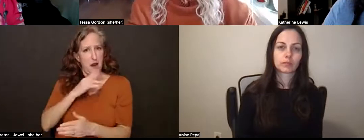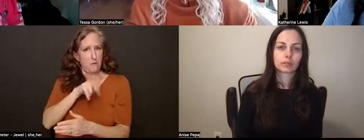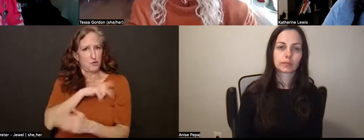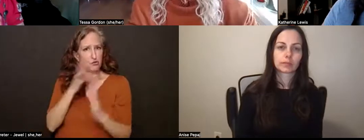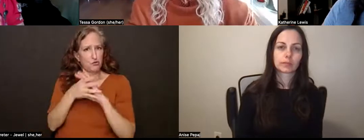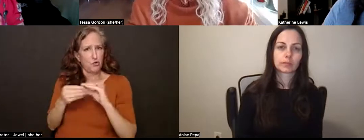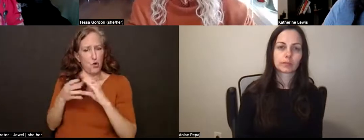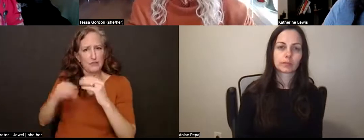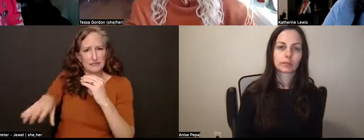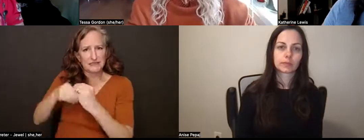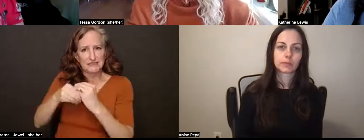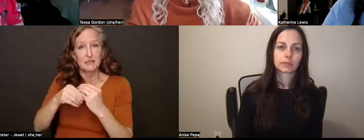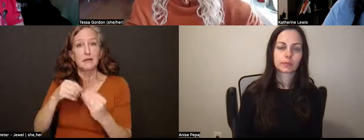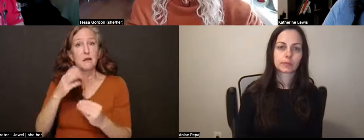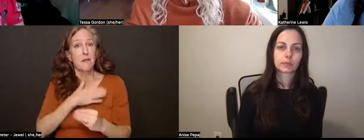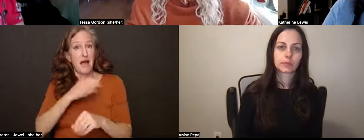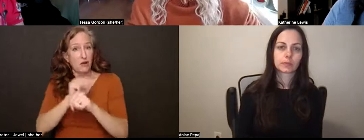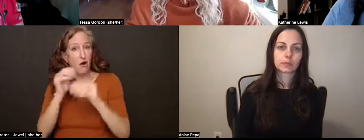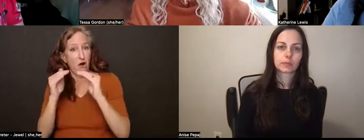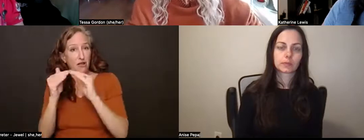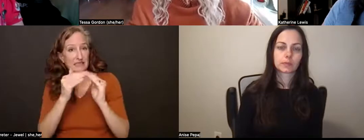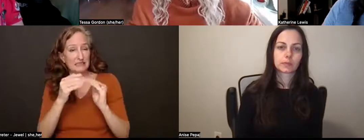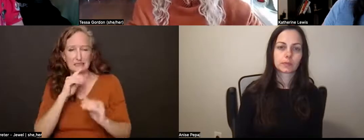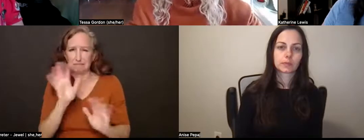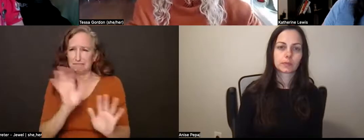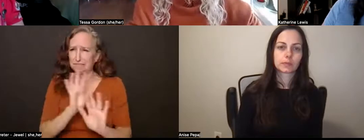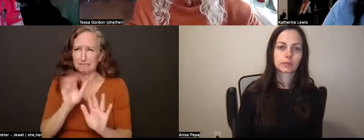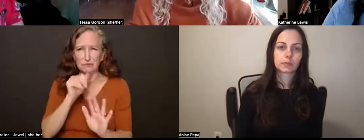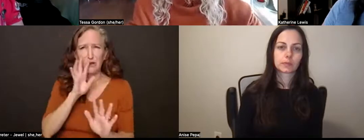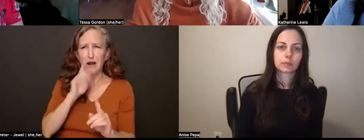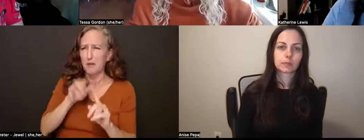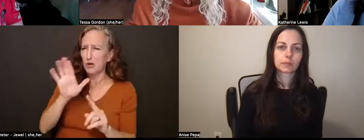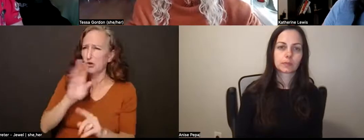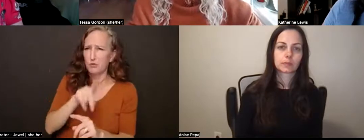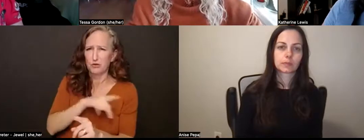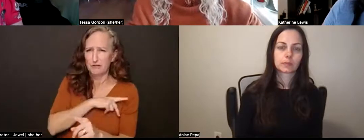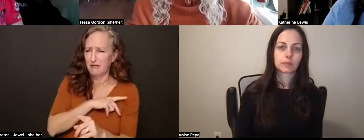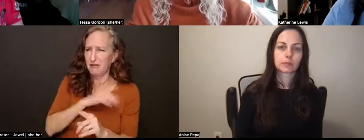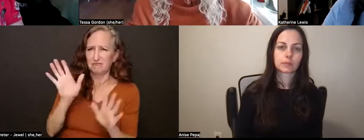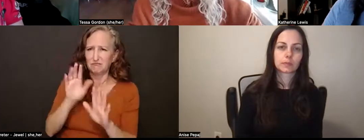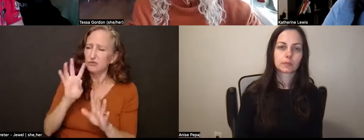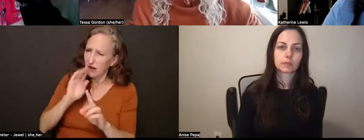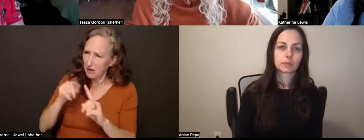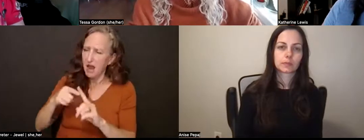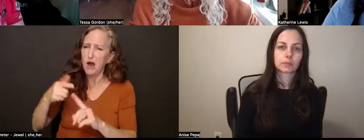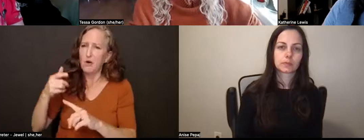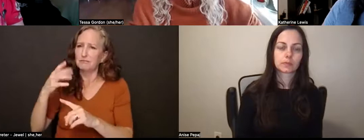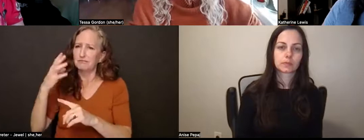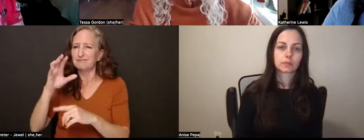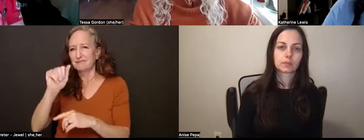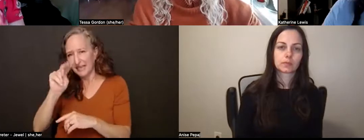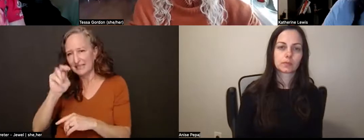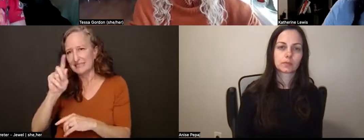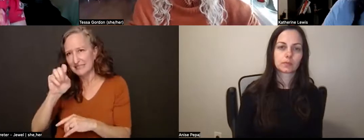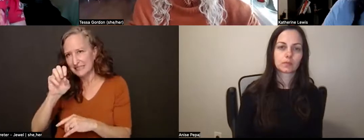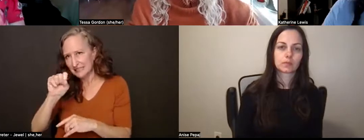it doesn't flow with what you're saying. They just asked you to speak about anesthesiology. But I talked about getting MS and about the uncertainty